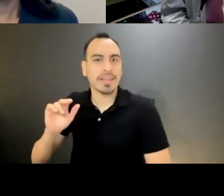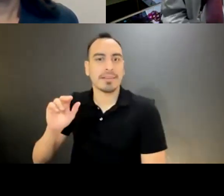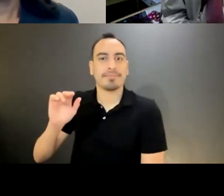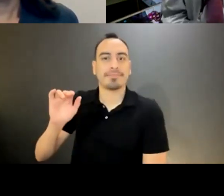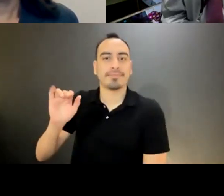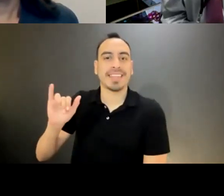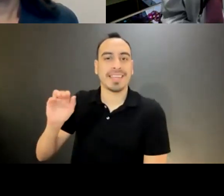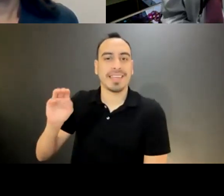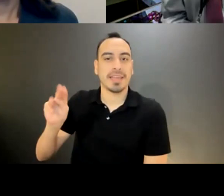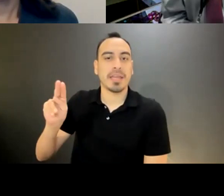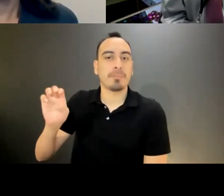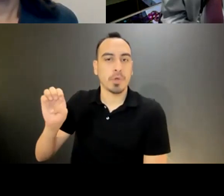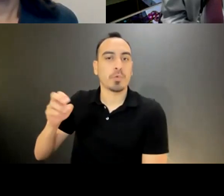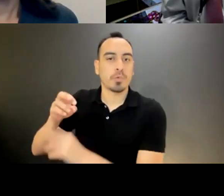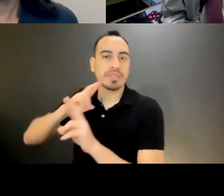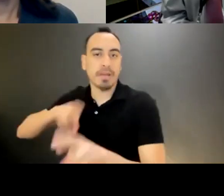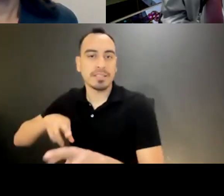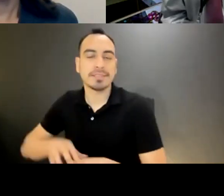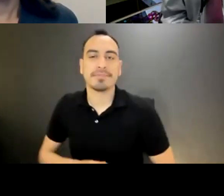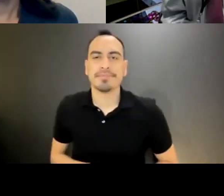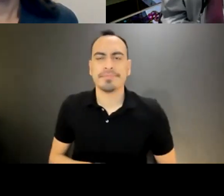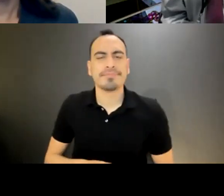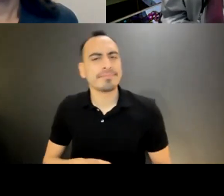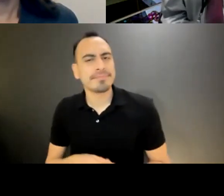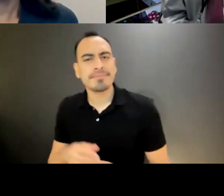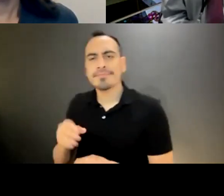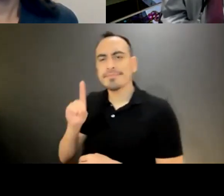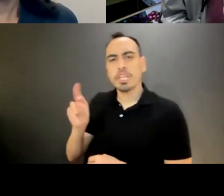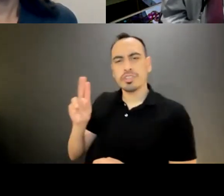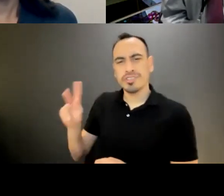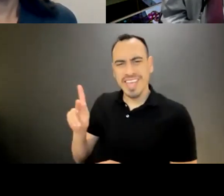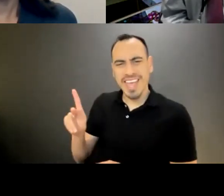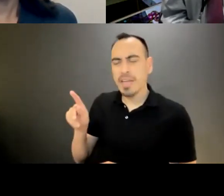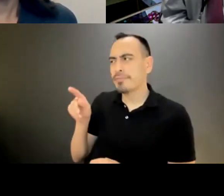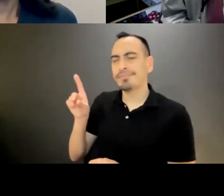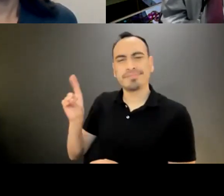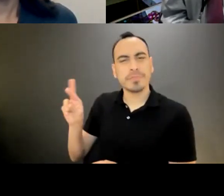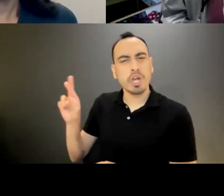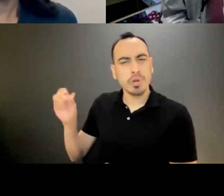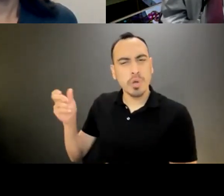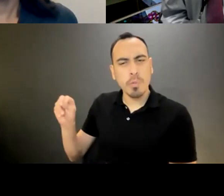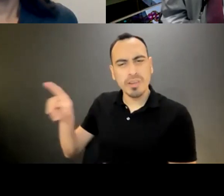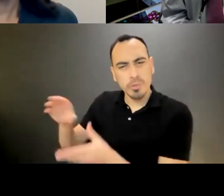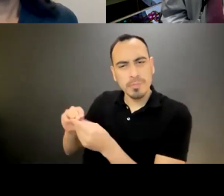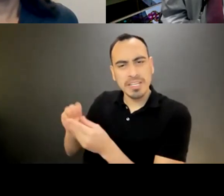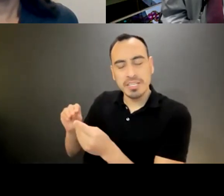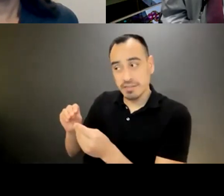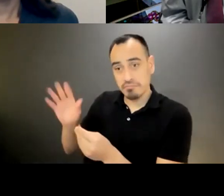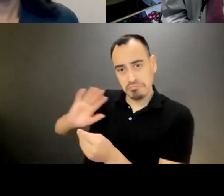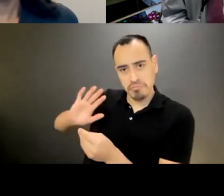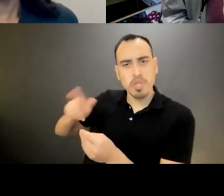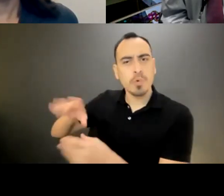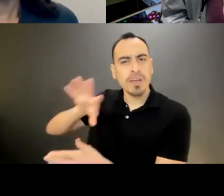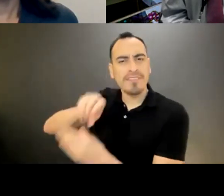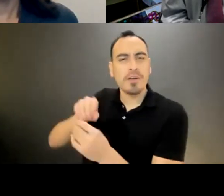Before we move on, I was just wondering, Dr. Cohen, you mentioned at the beginning that you were involved in